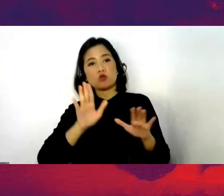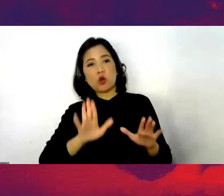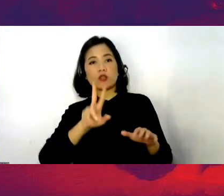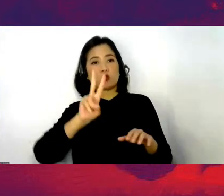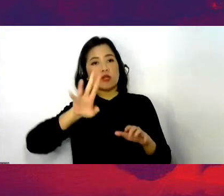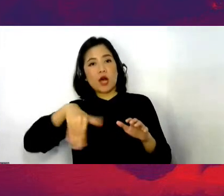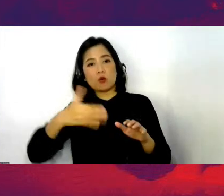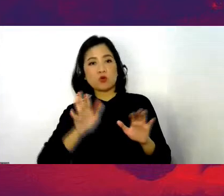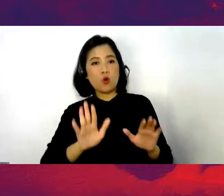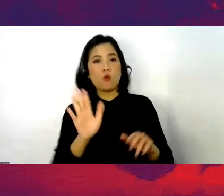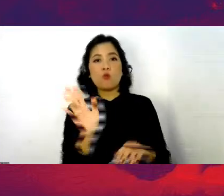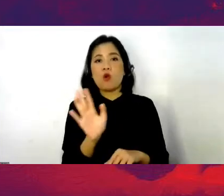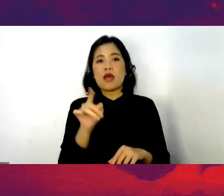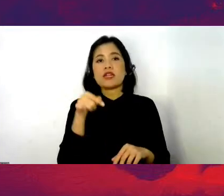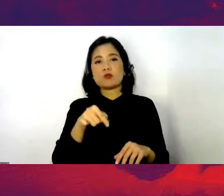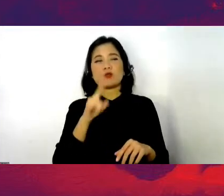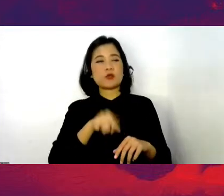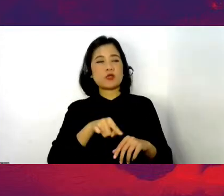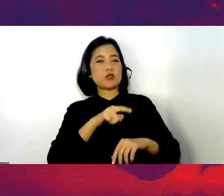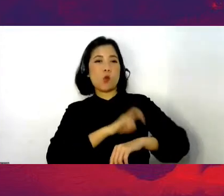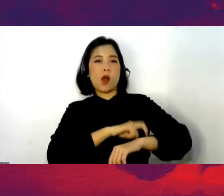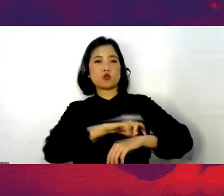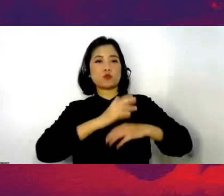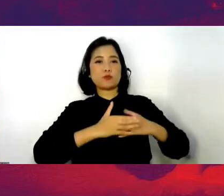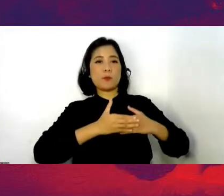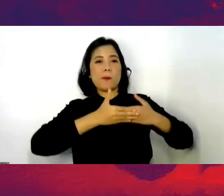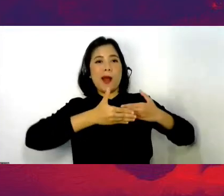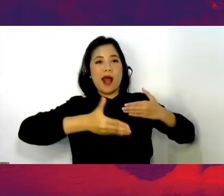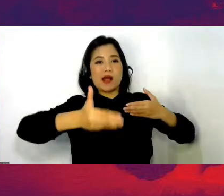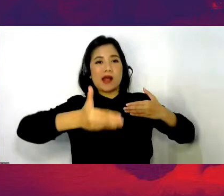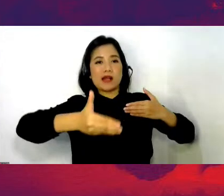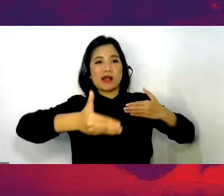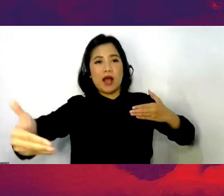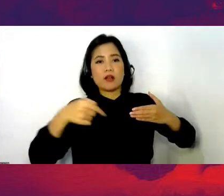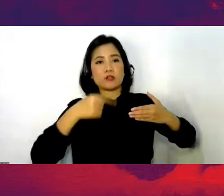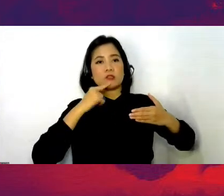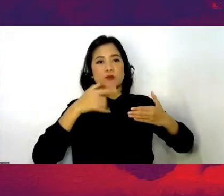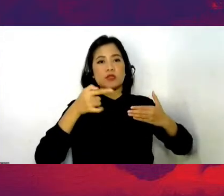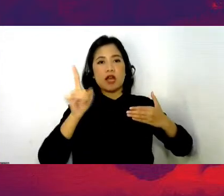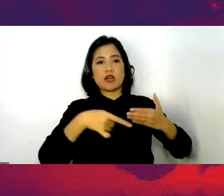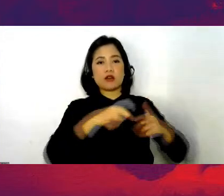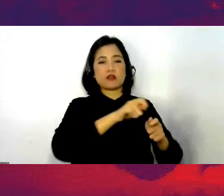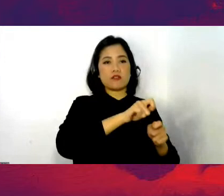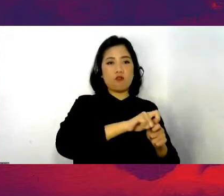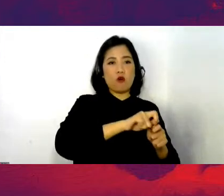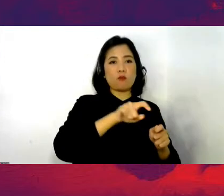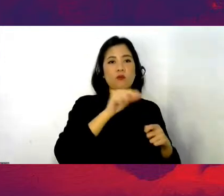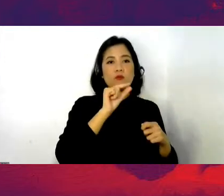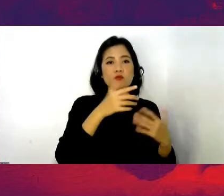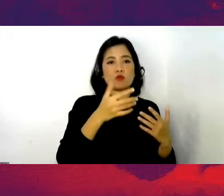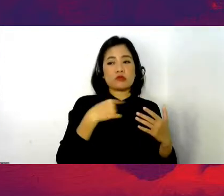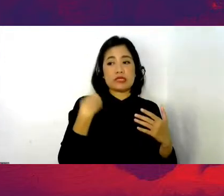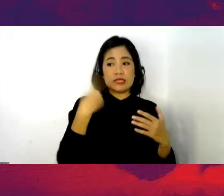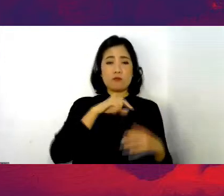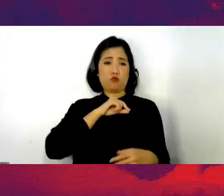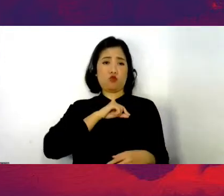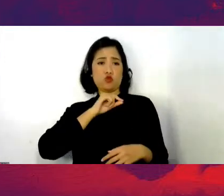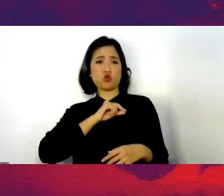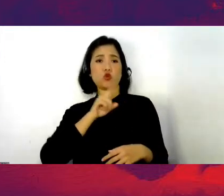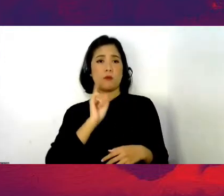This is a long term coming in terms of the reform, and we are very fortunate that the